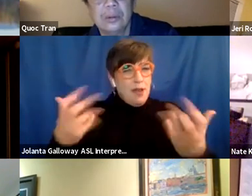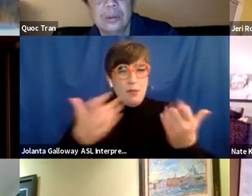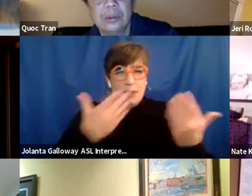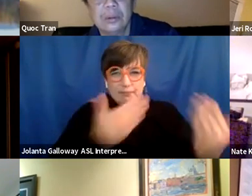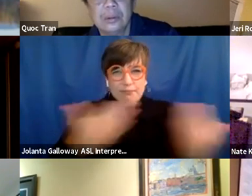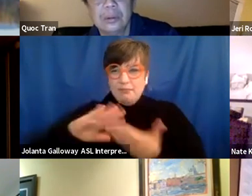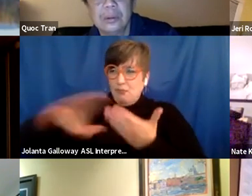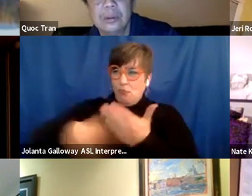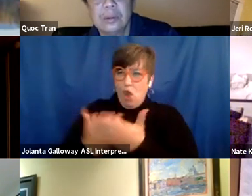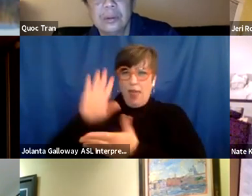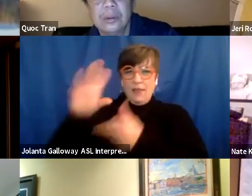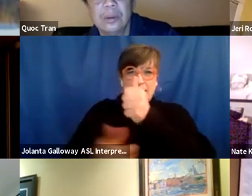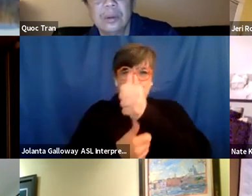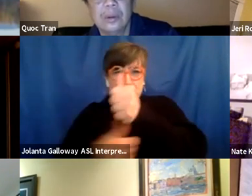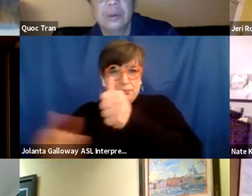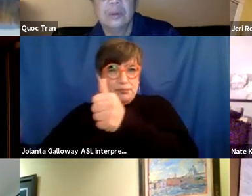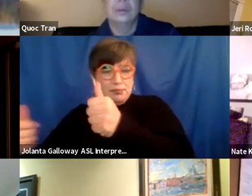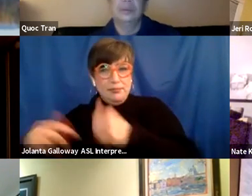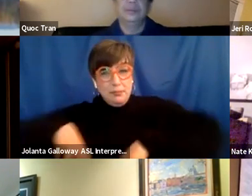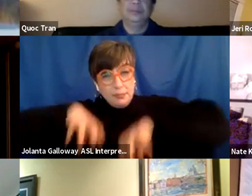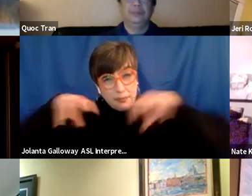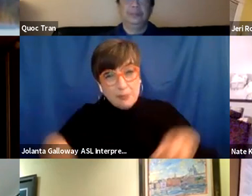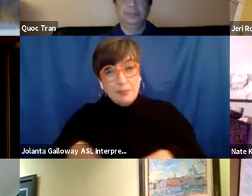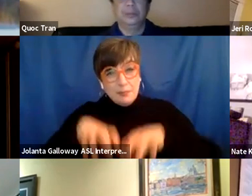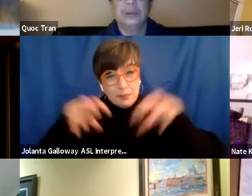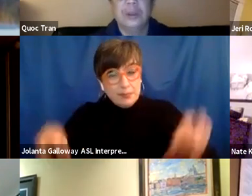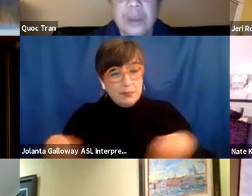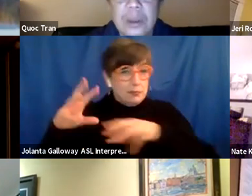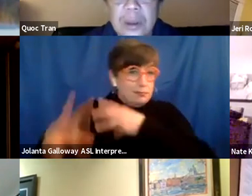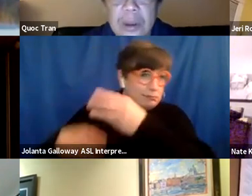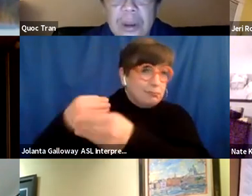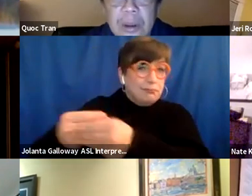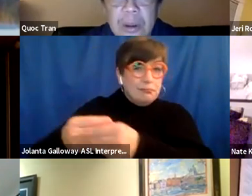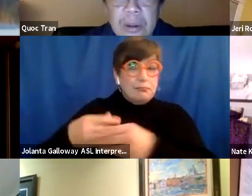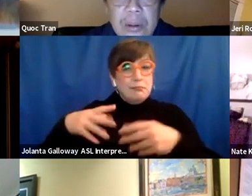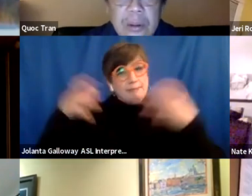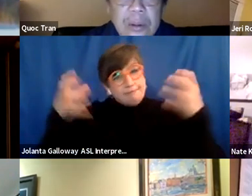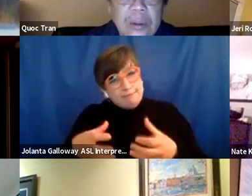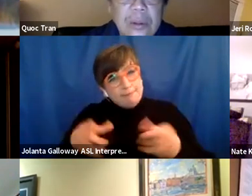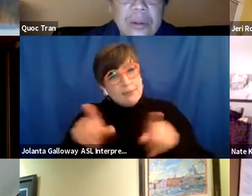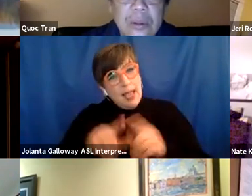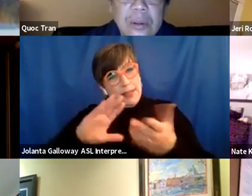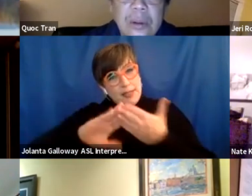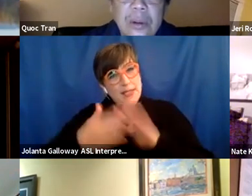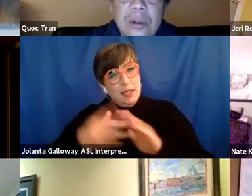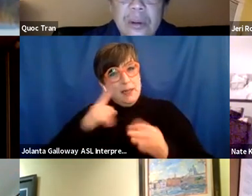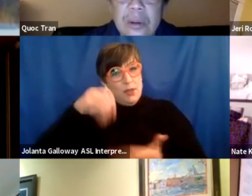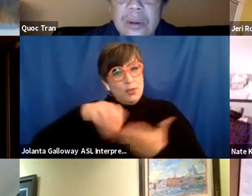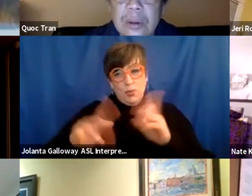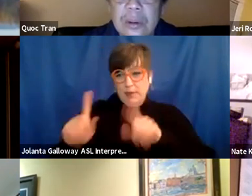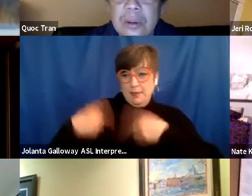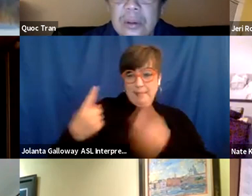for all that we've done and all that everyone has done to come together as a city for our students over the past